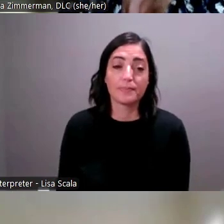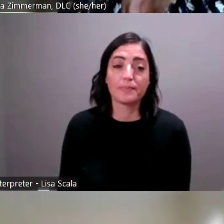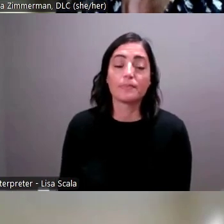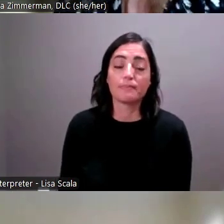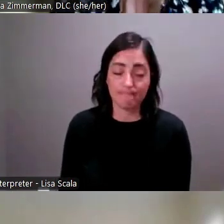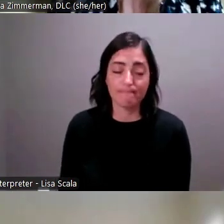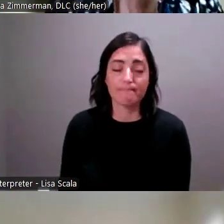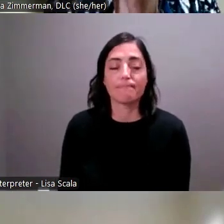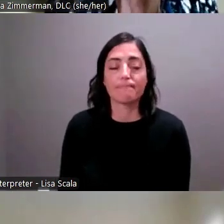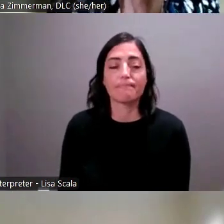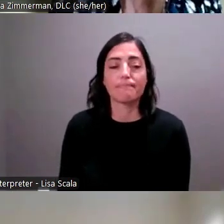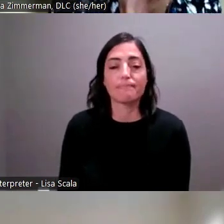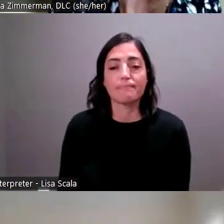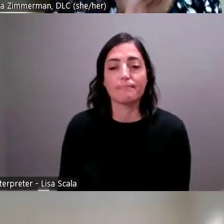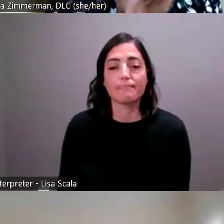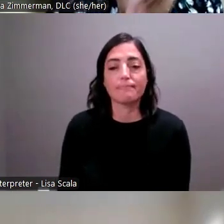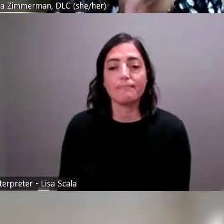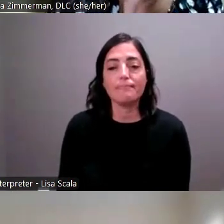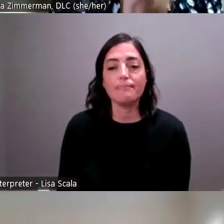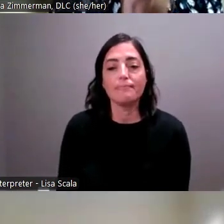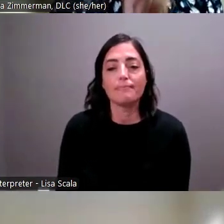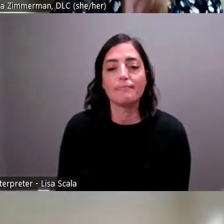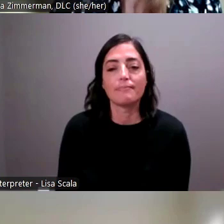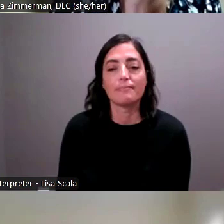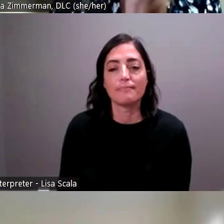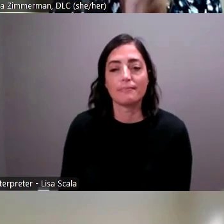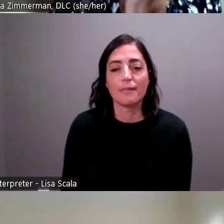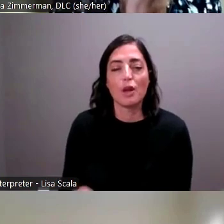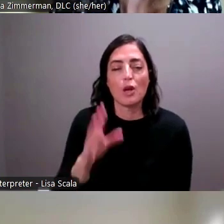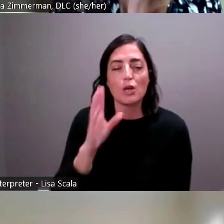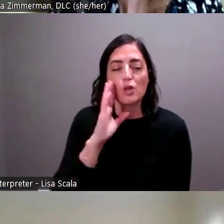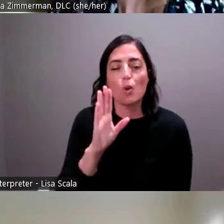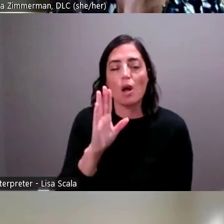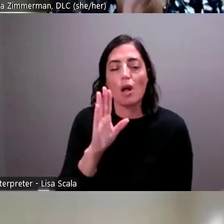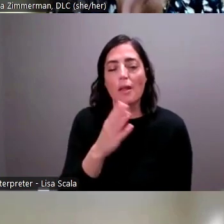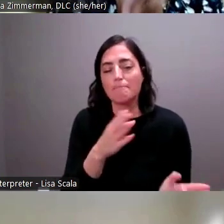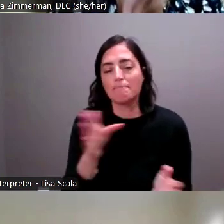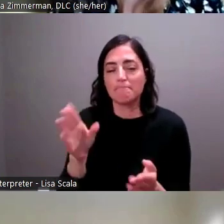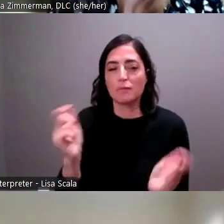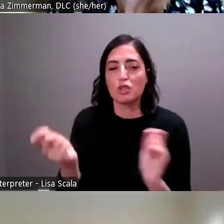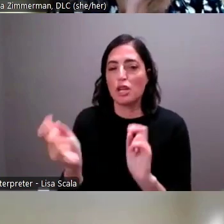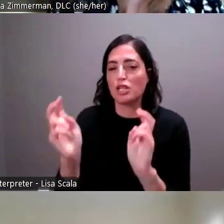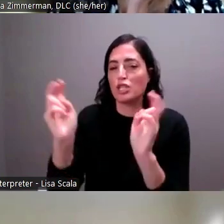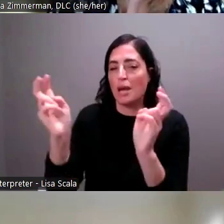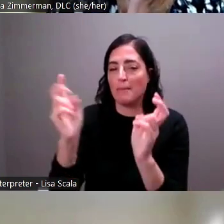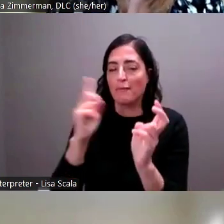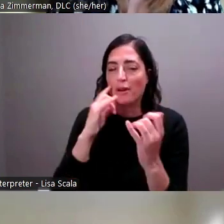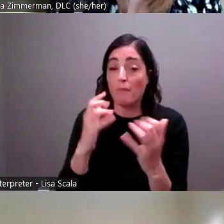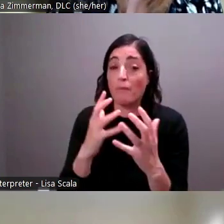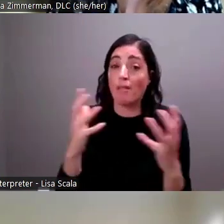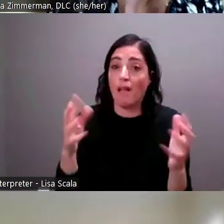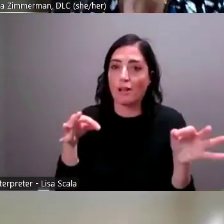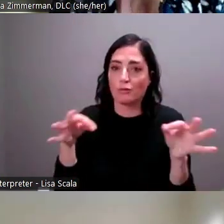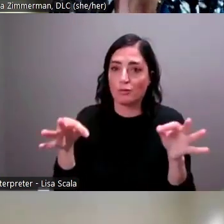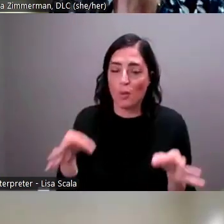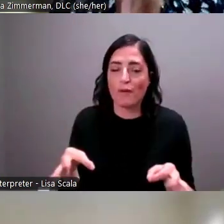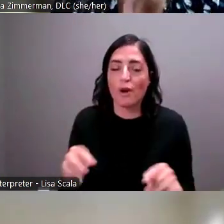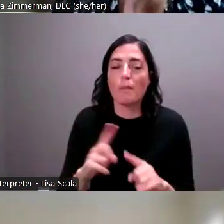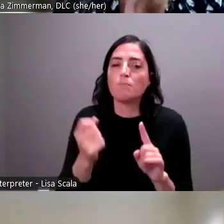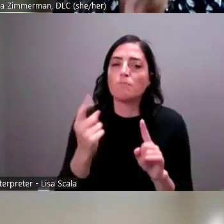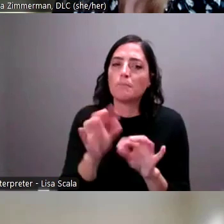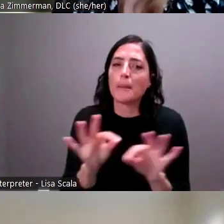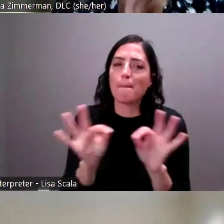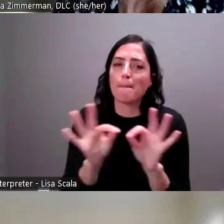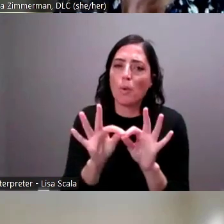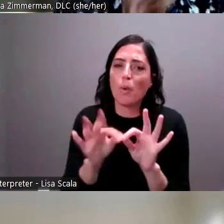All right, so we'll switch gears a little bit. We have lots to cover, but really important that